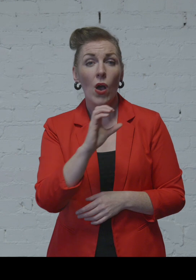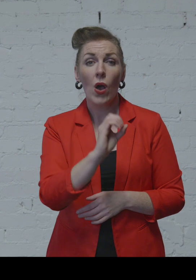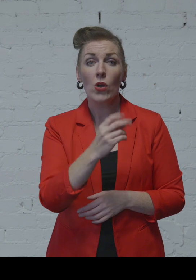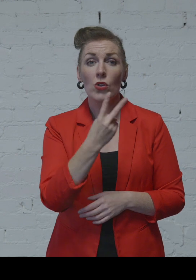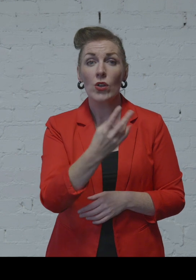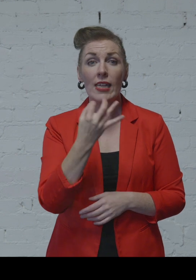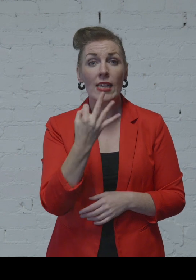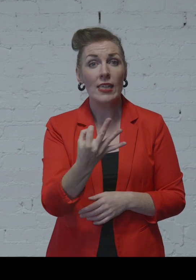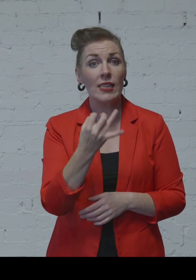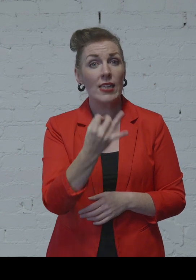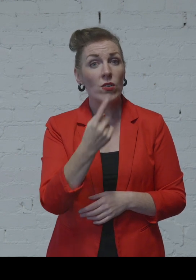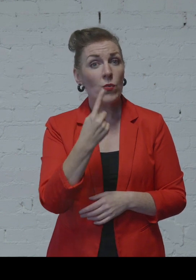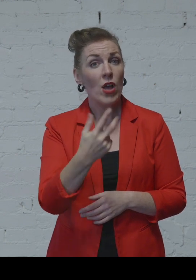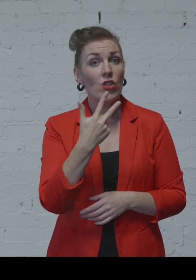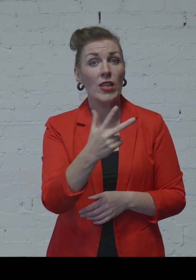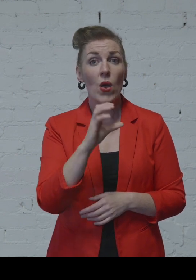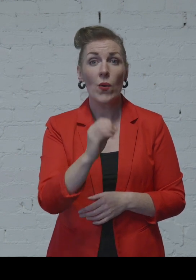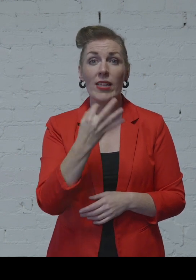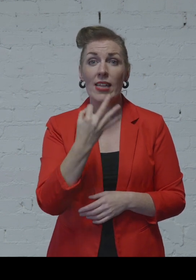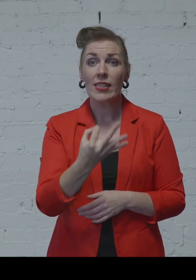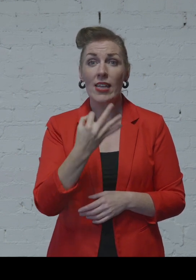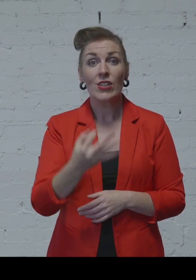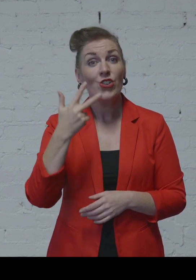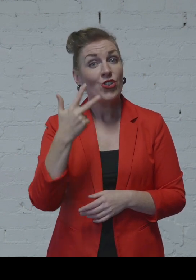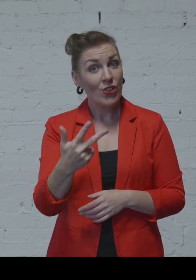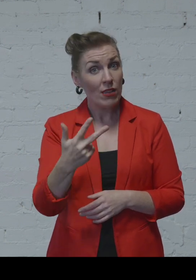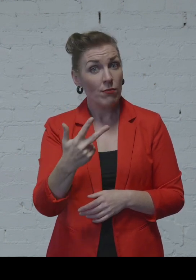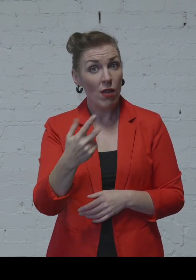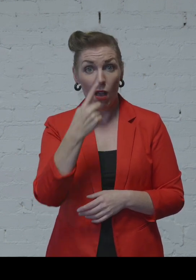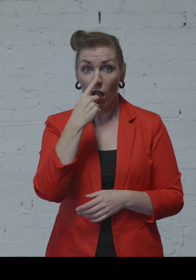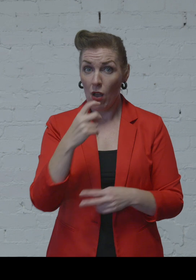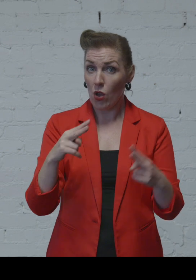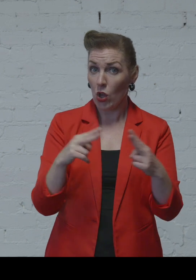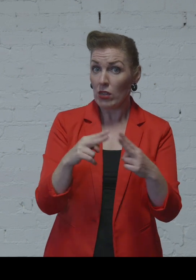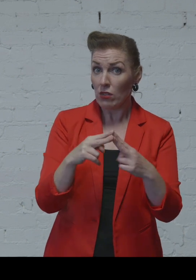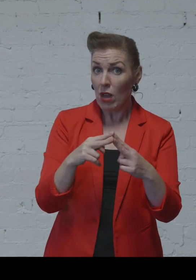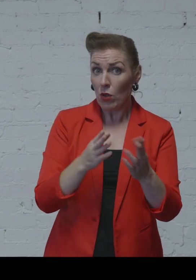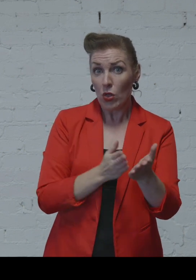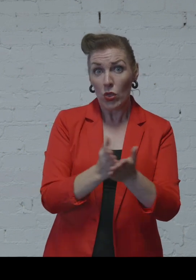www.echoechodance.com. Our office number is 028 7130